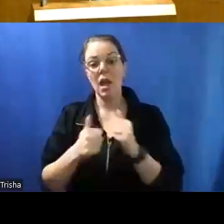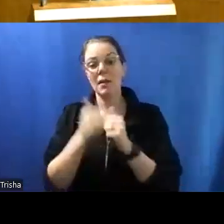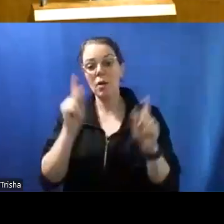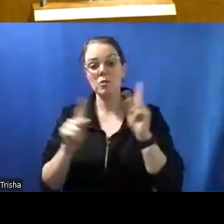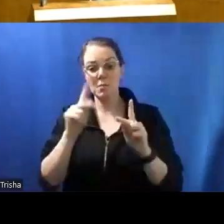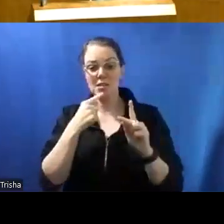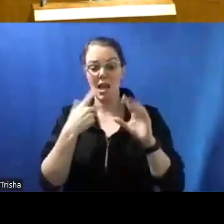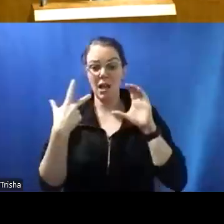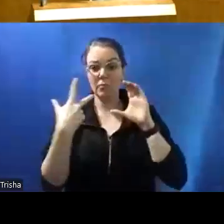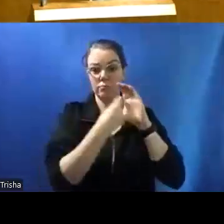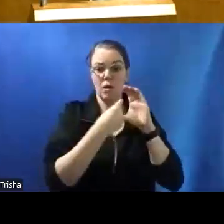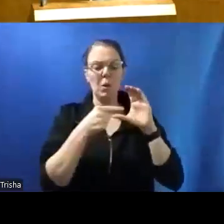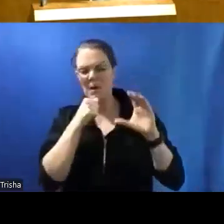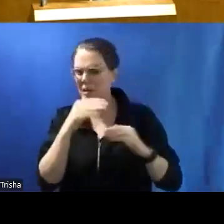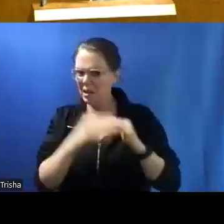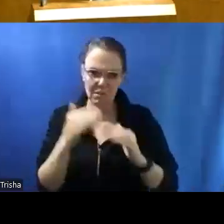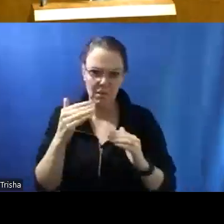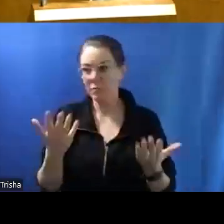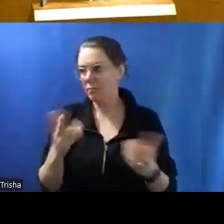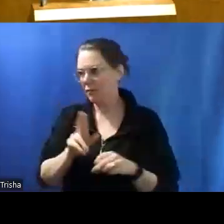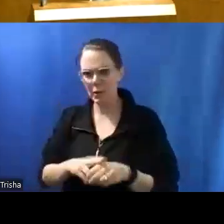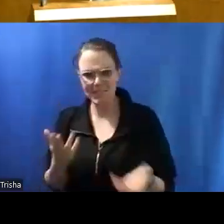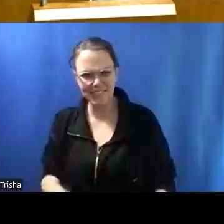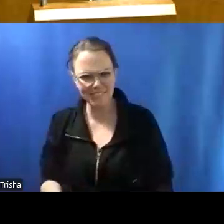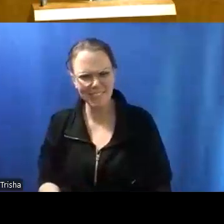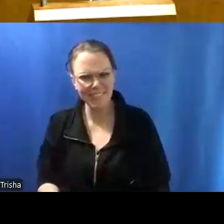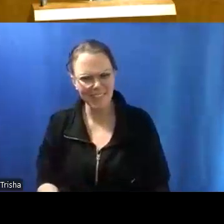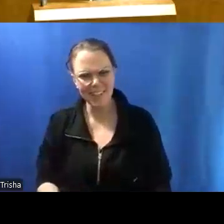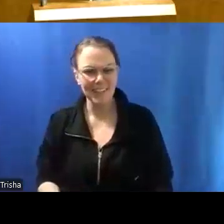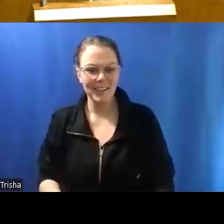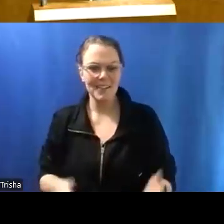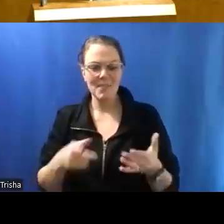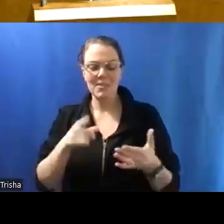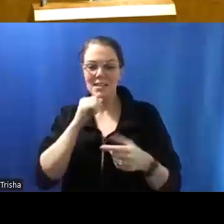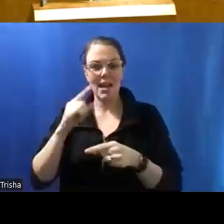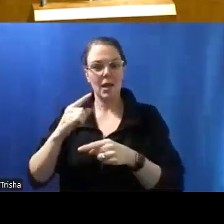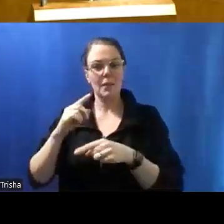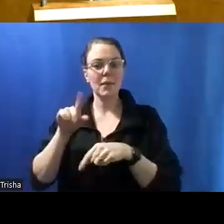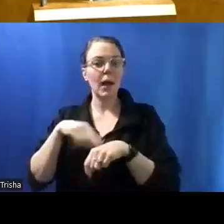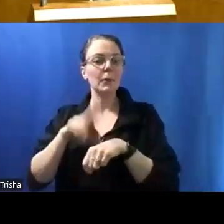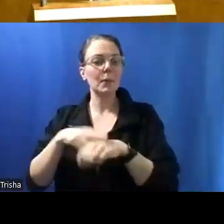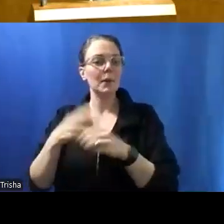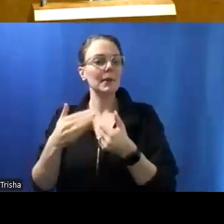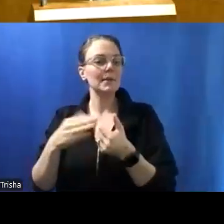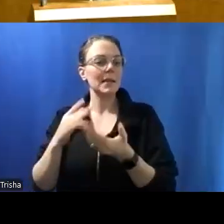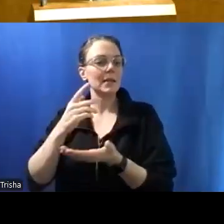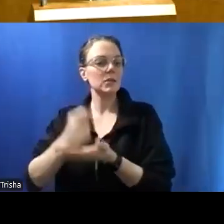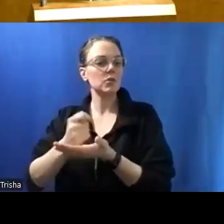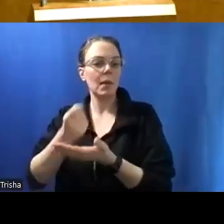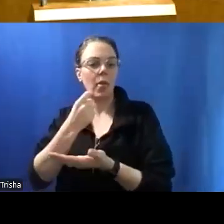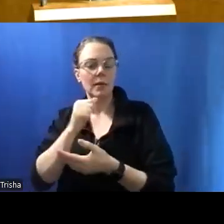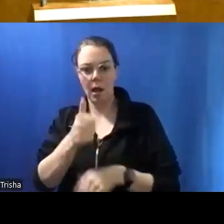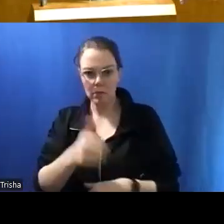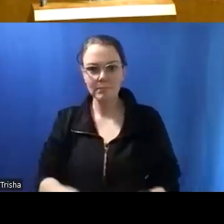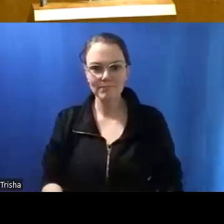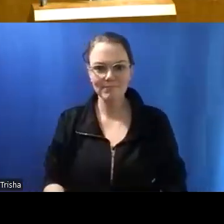was uncomfortable, which, how could it not be? Again, this is not your run-of-the-mill treatment that you go to the doctor for. And then to